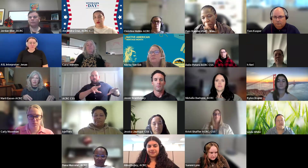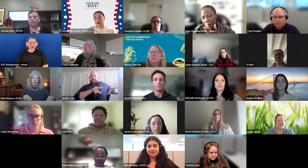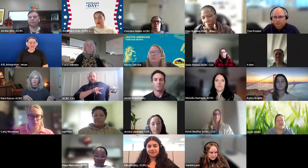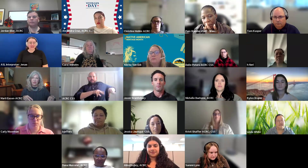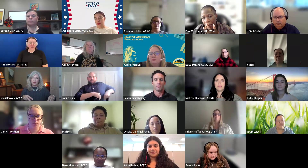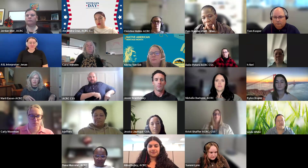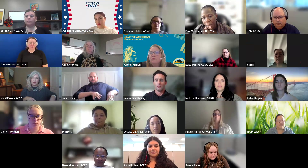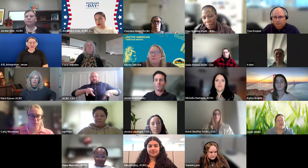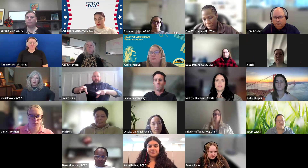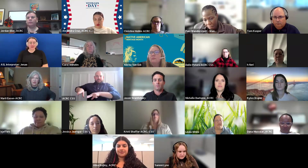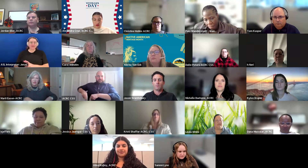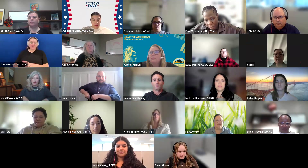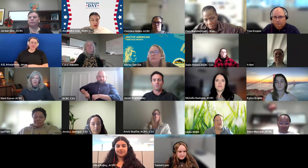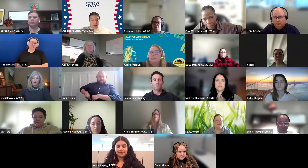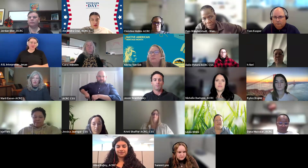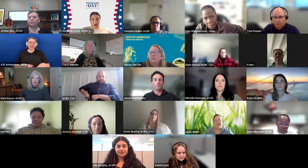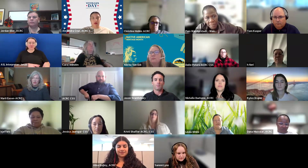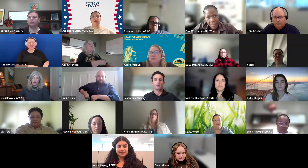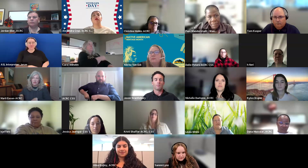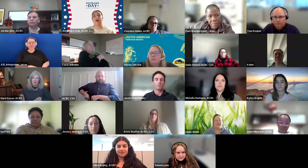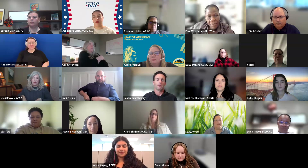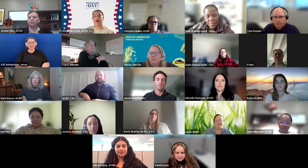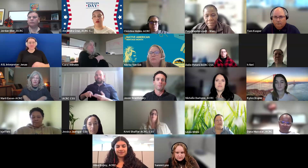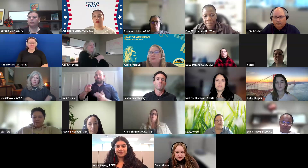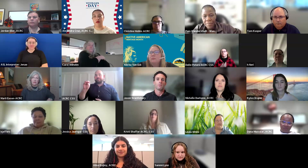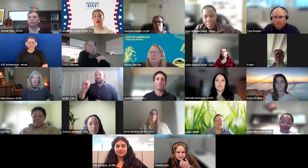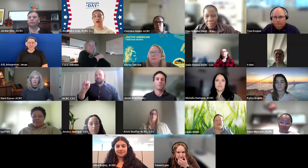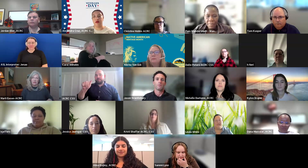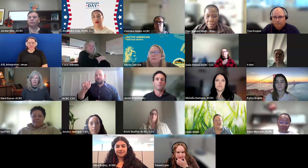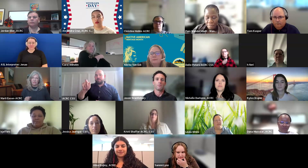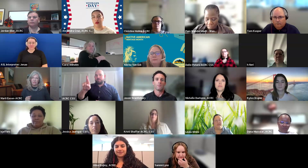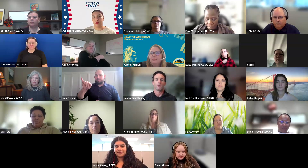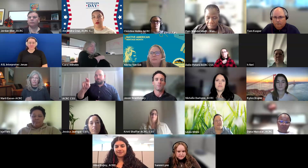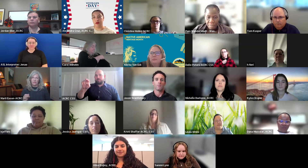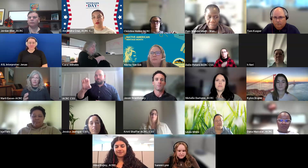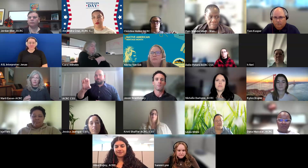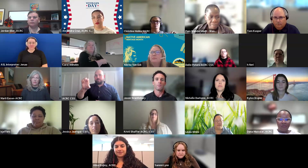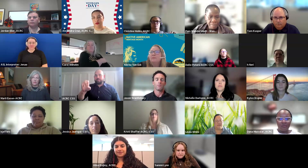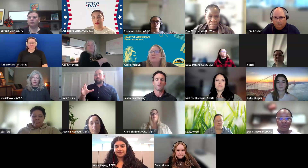Our second one is Navy, like the suspenders.